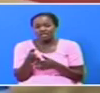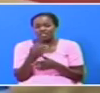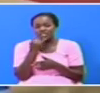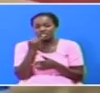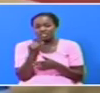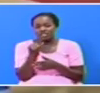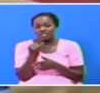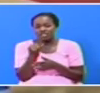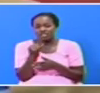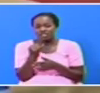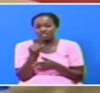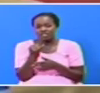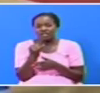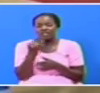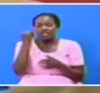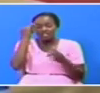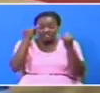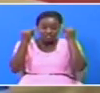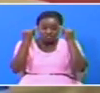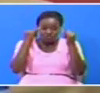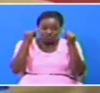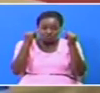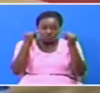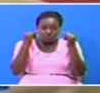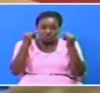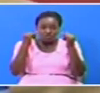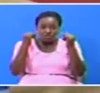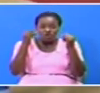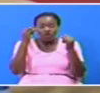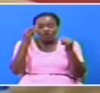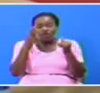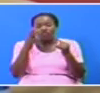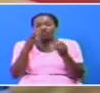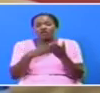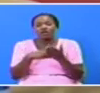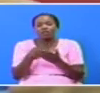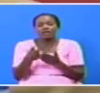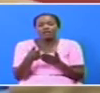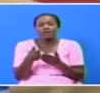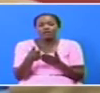is on the issue of the two consignments.